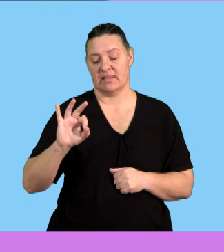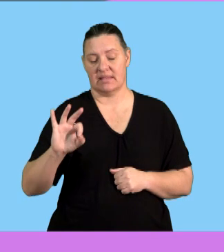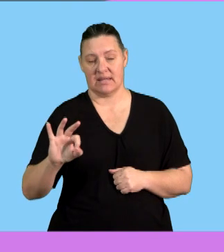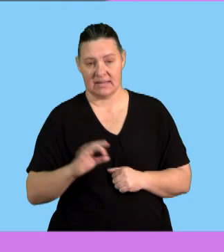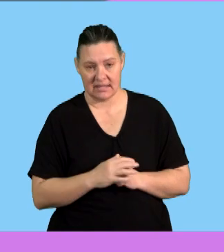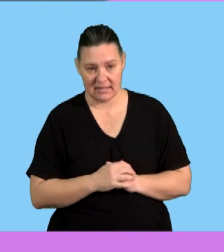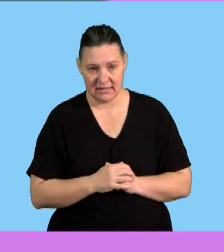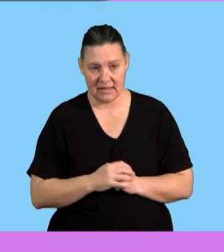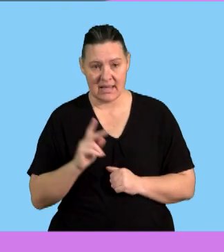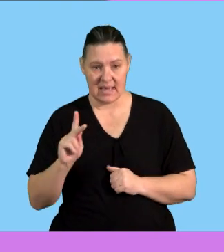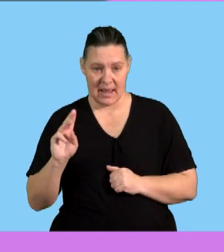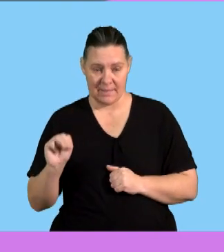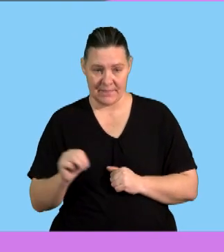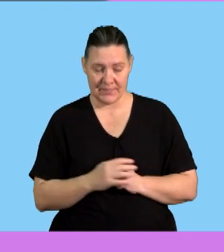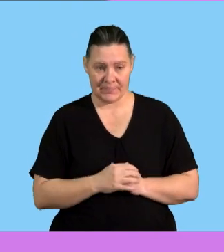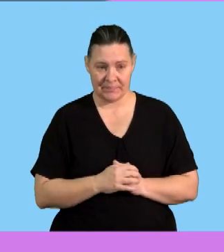1,653